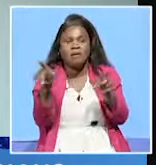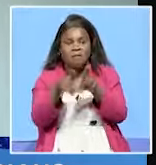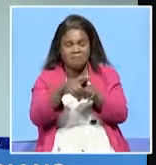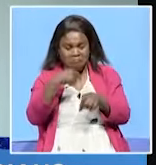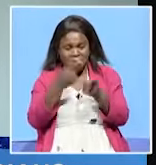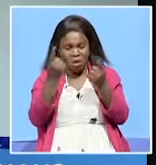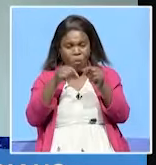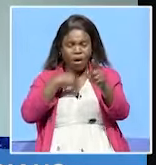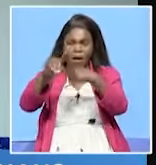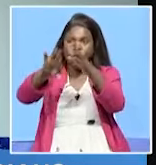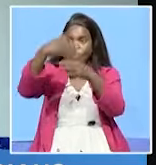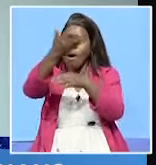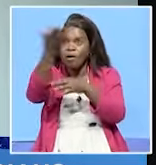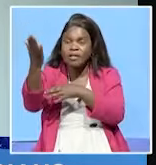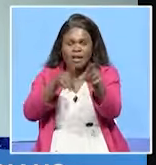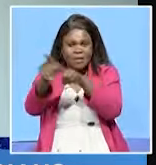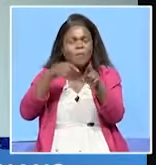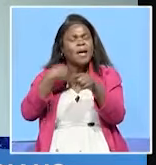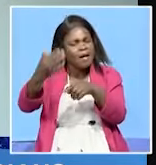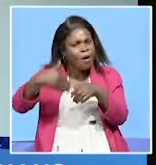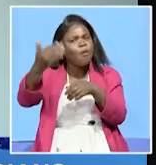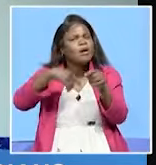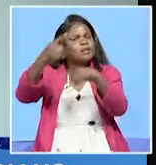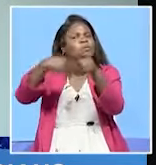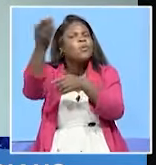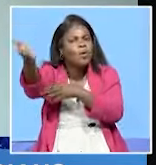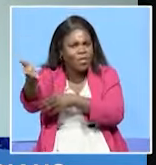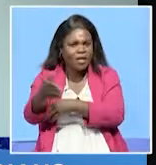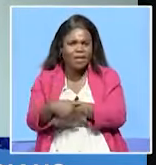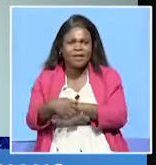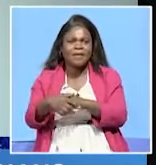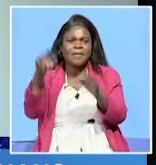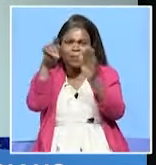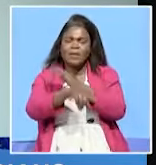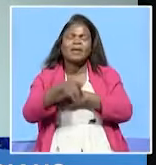I go out there to go and compete, I always go there to go and kill myself before I die, you know.